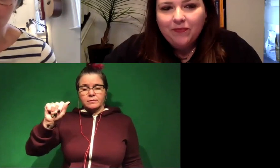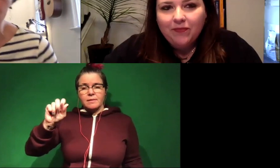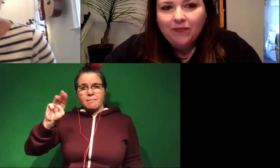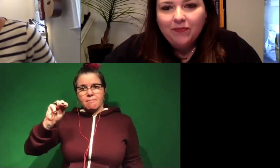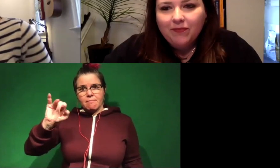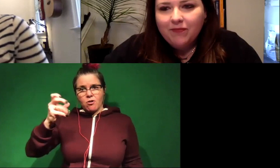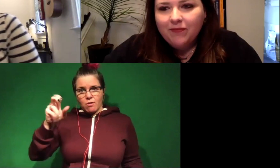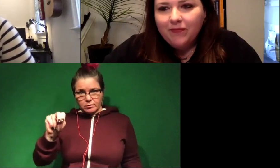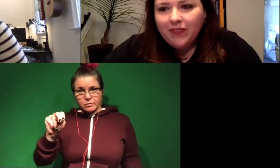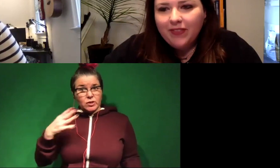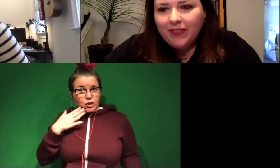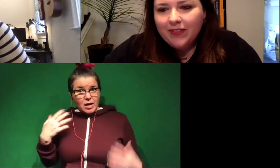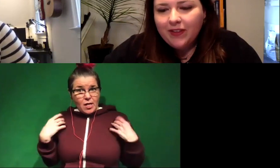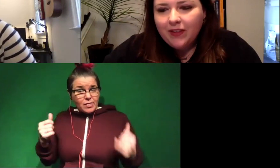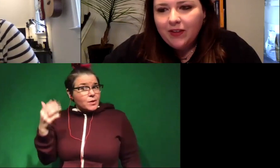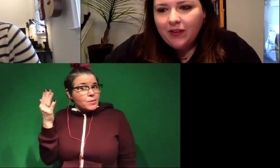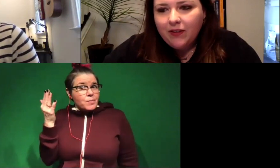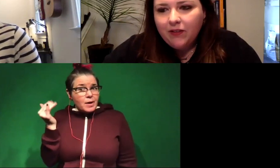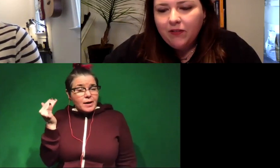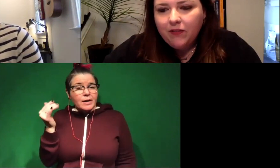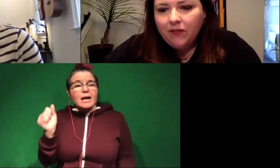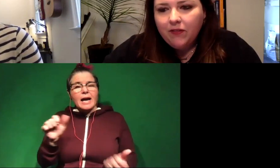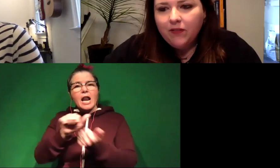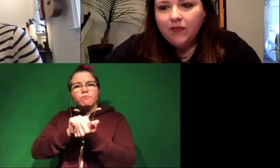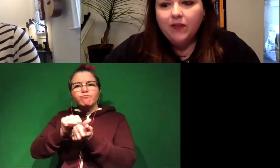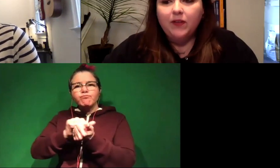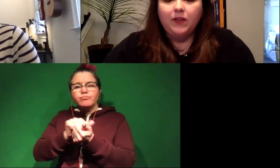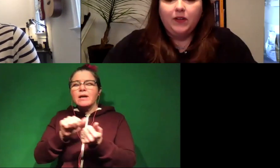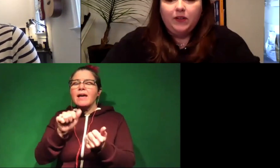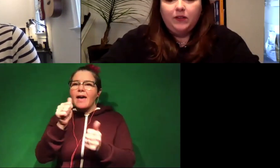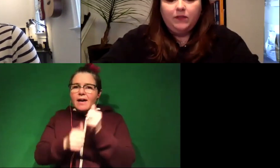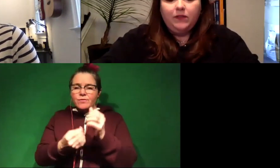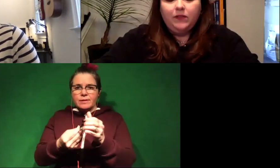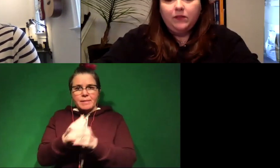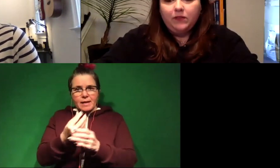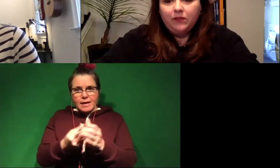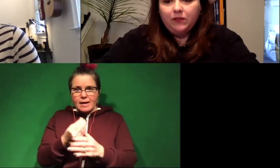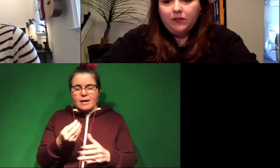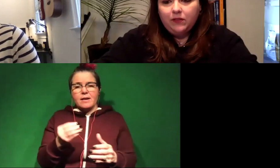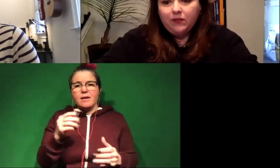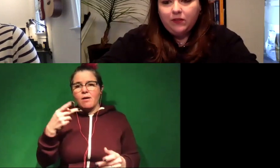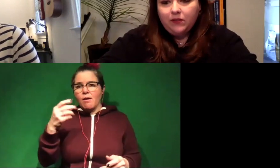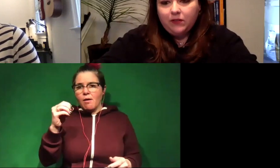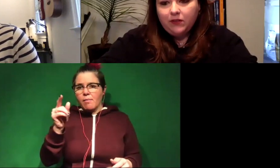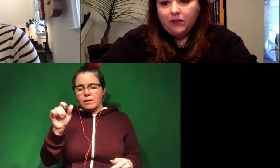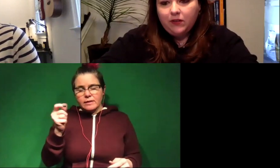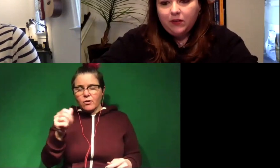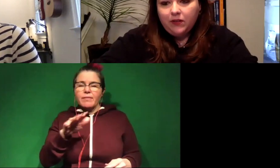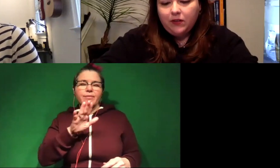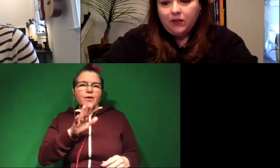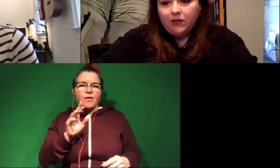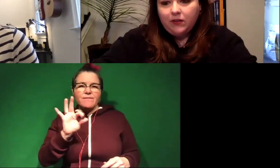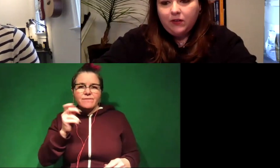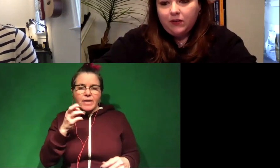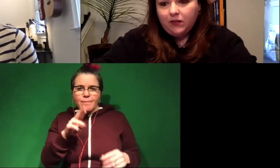It's the reason why it's so good is because it can digest like every plant polysaccharide, every plant fiber that it's thrown